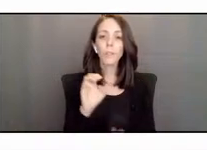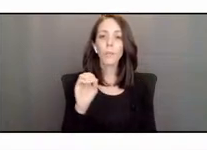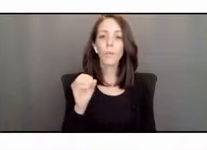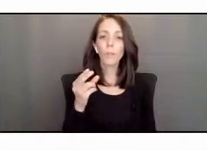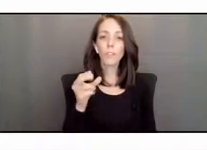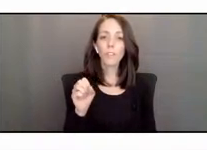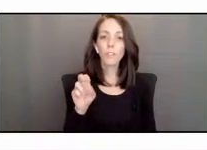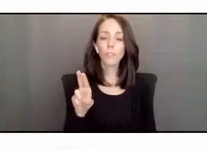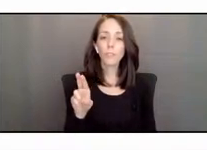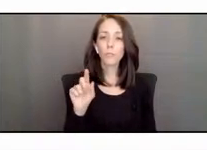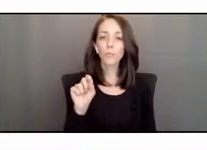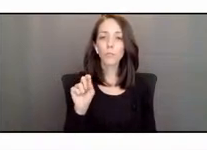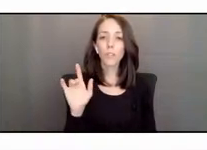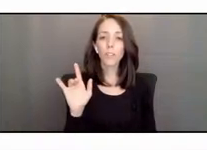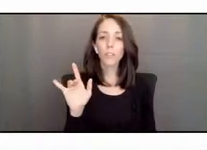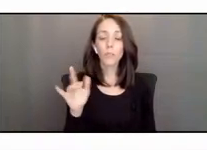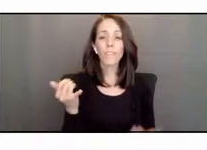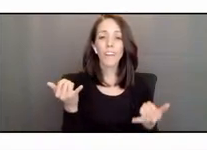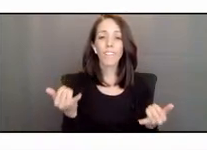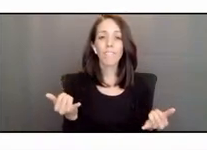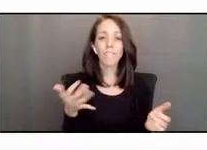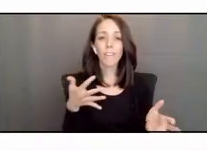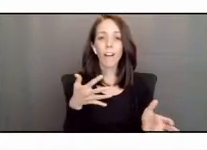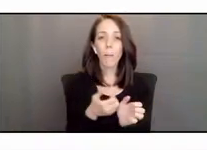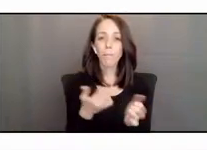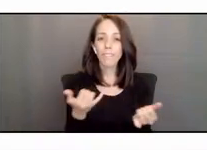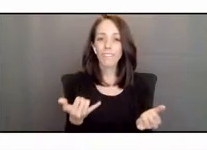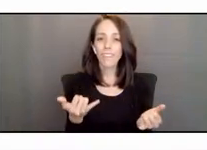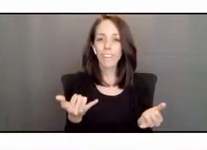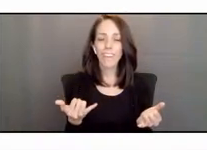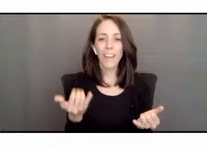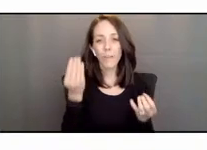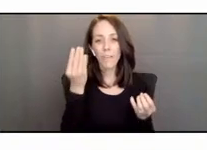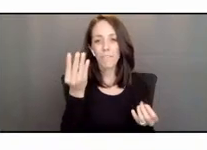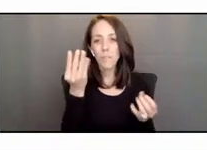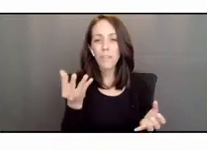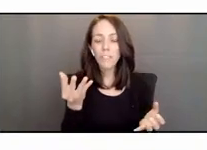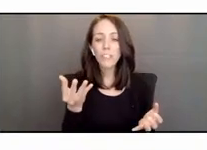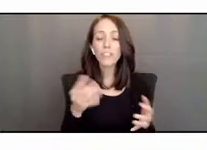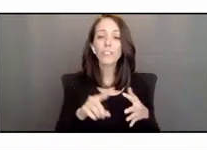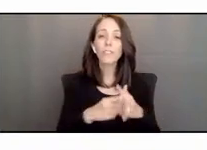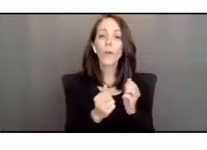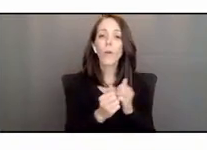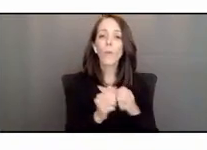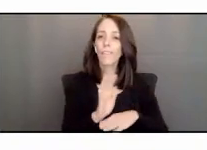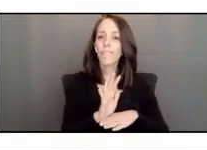2025 update, and we're going to begin with a video presentation from Ms. Bridget Barnes.